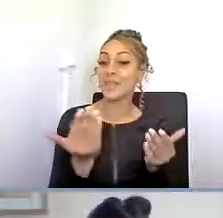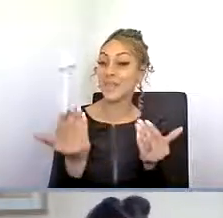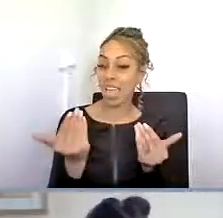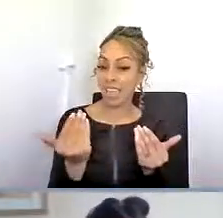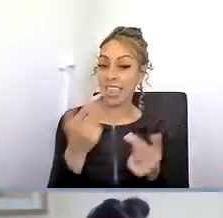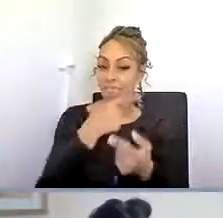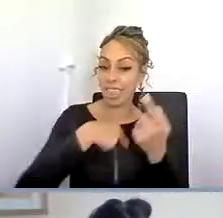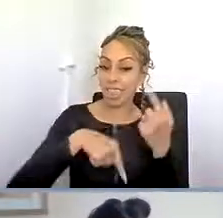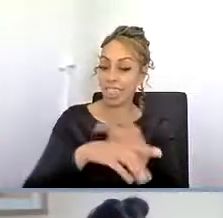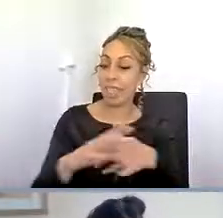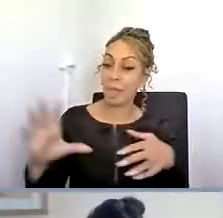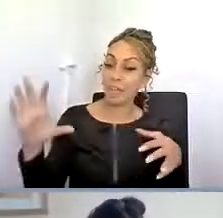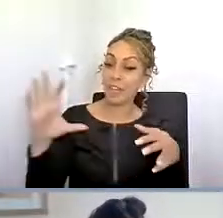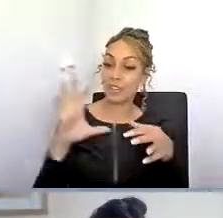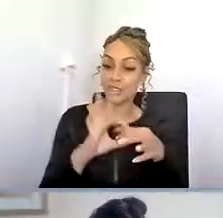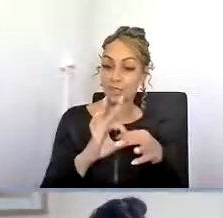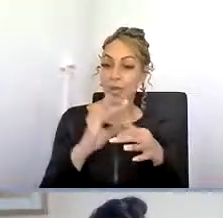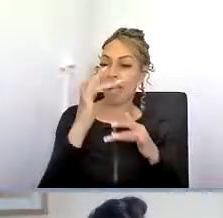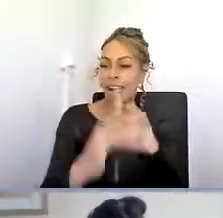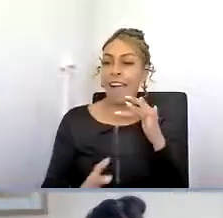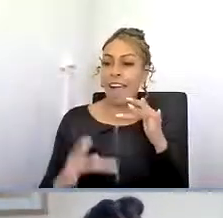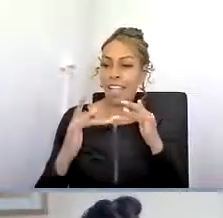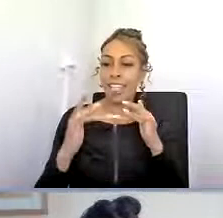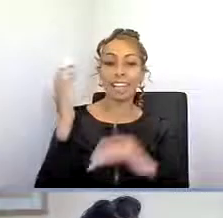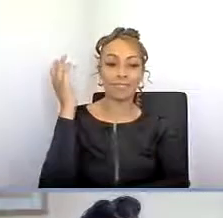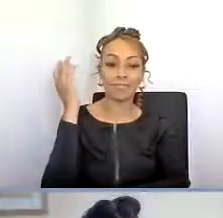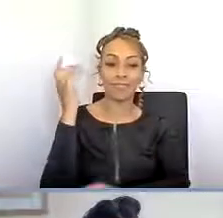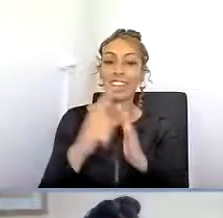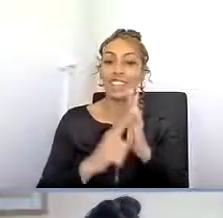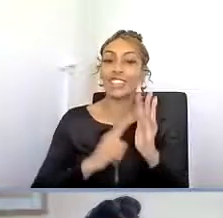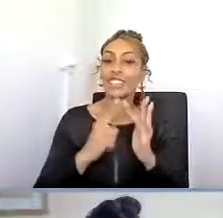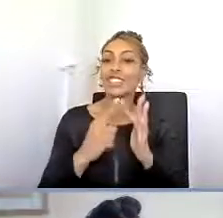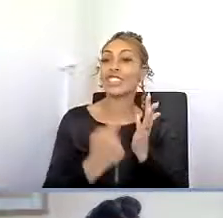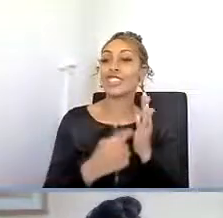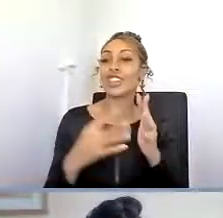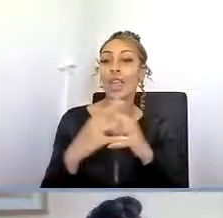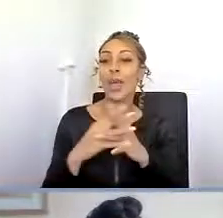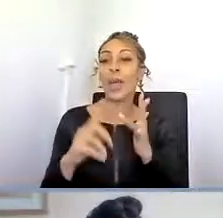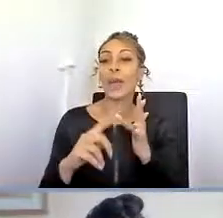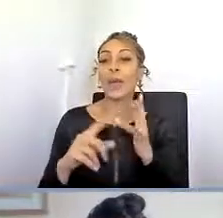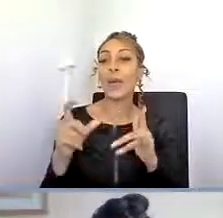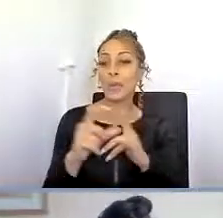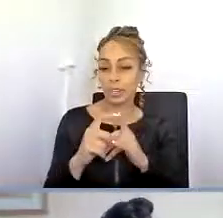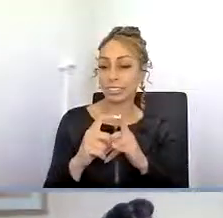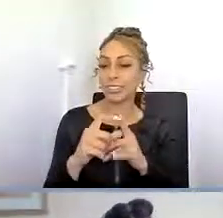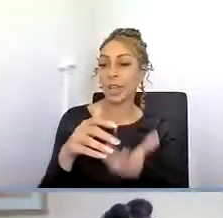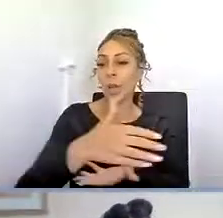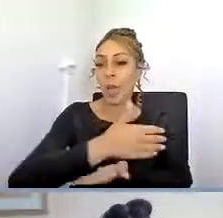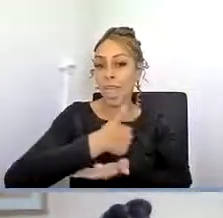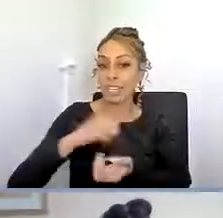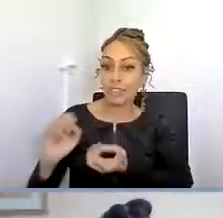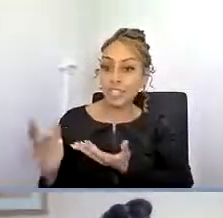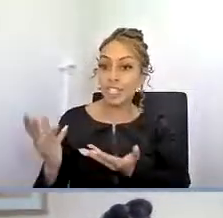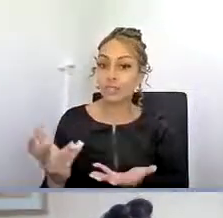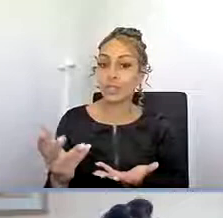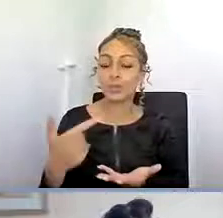who's joined for this online talk, Germa Collection, Introducing Collections. And I'm really pleased, as Kate was saying,